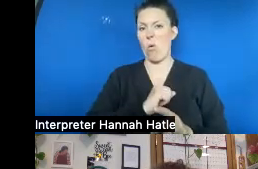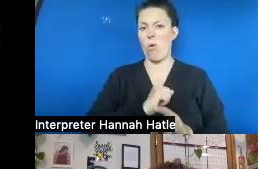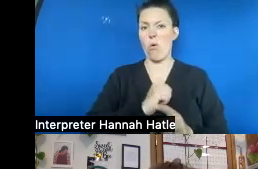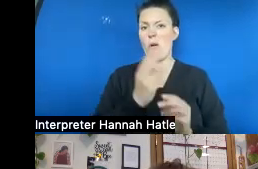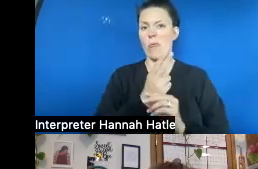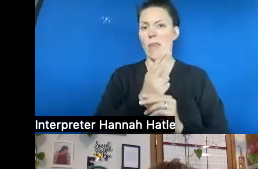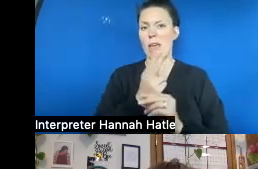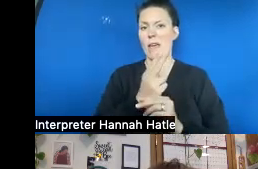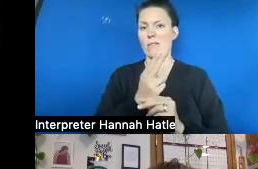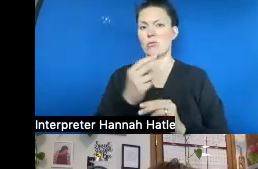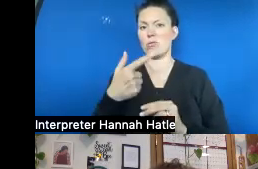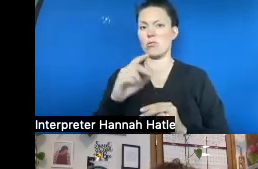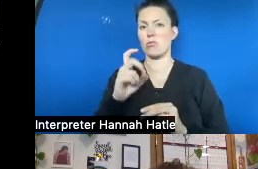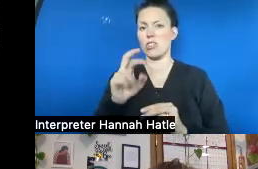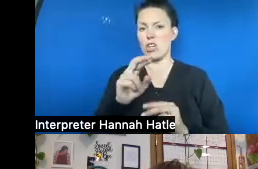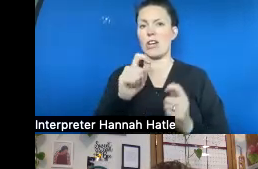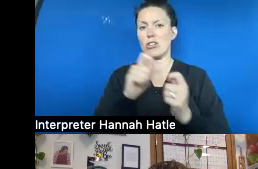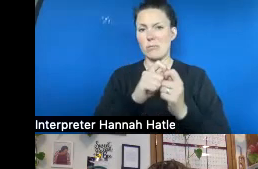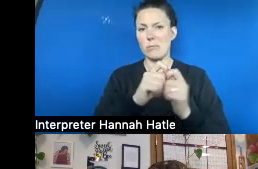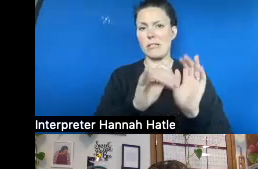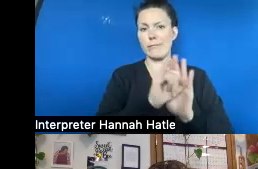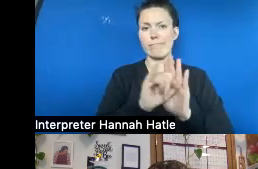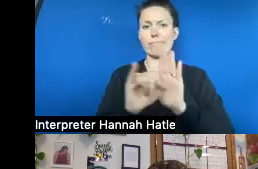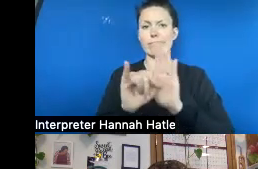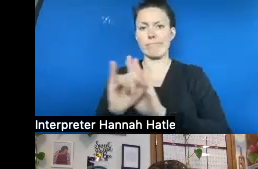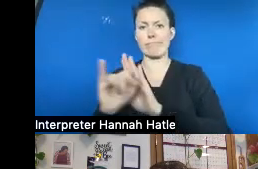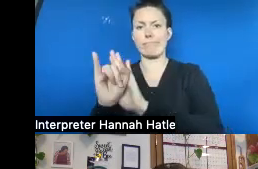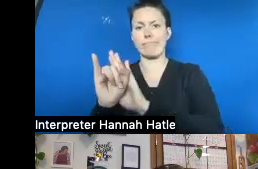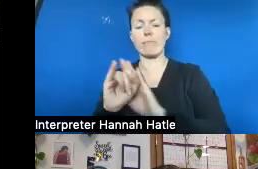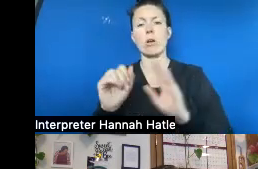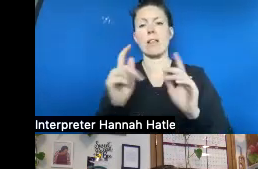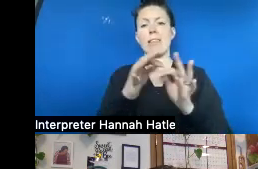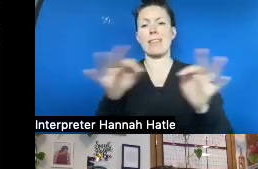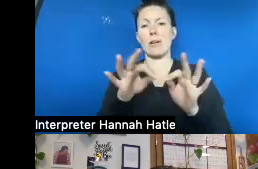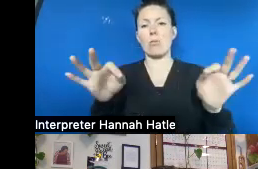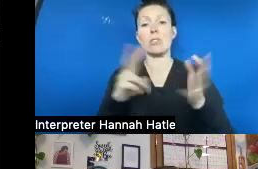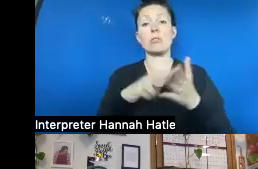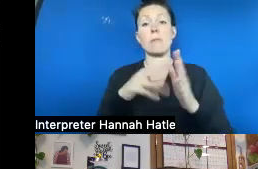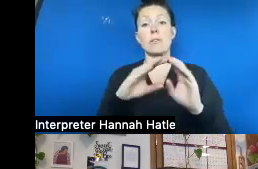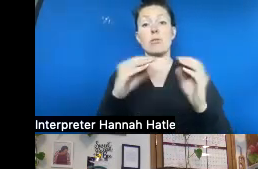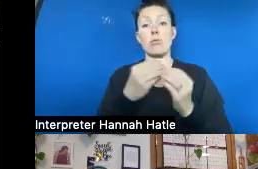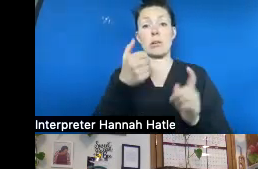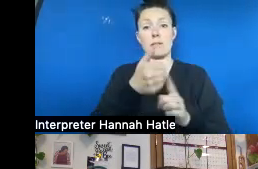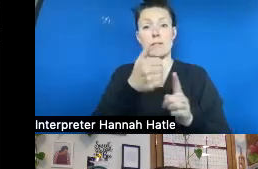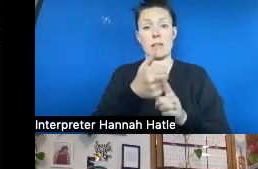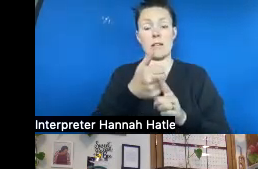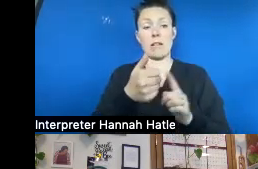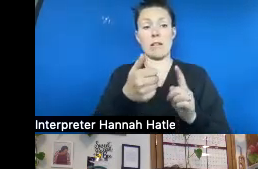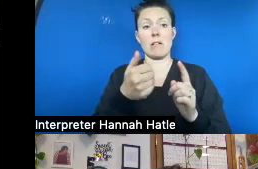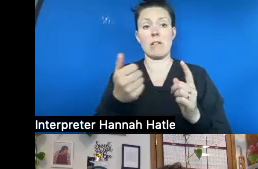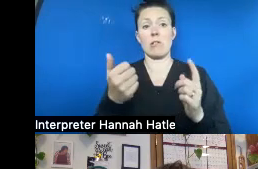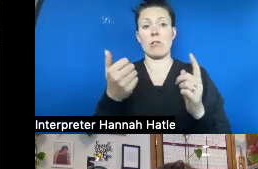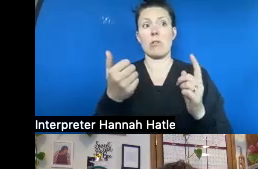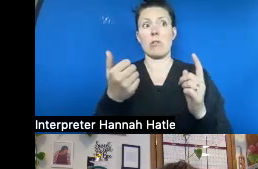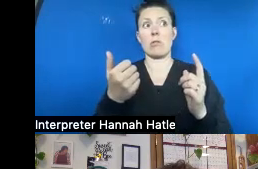gender specific language. And so what we're trying to do as an organization is start seeing it